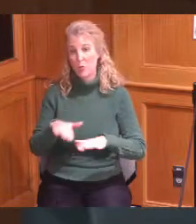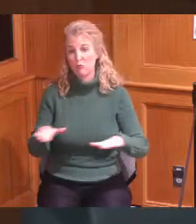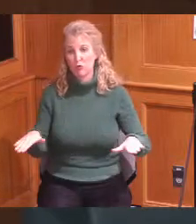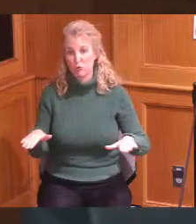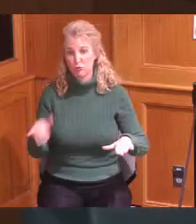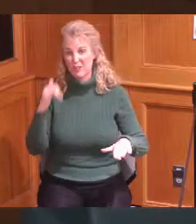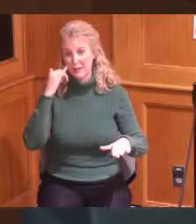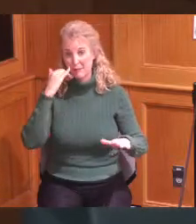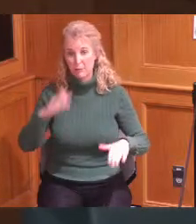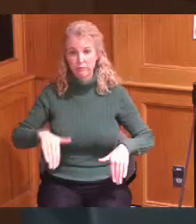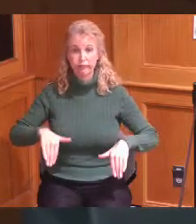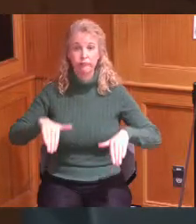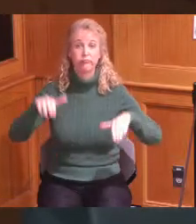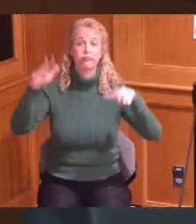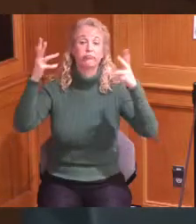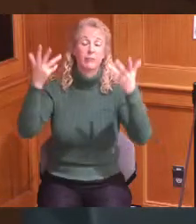transition.